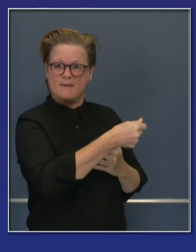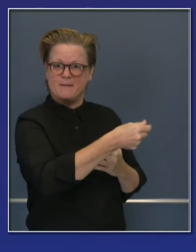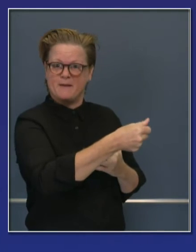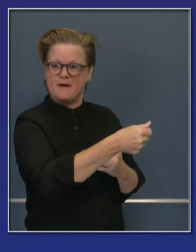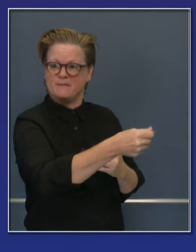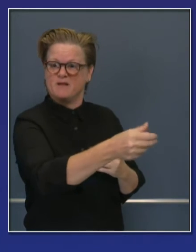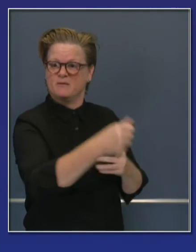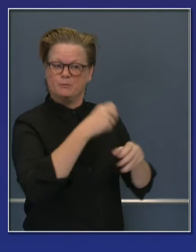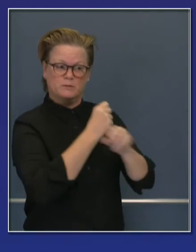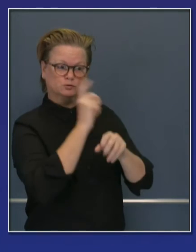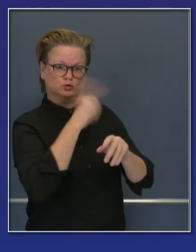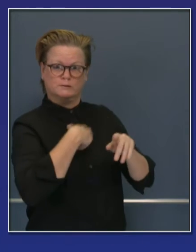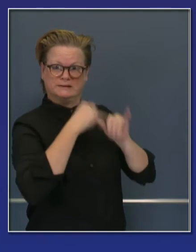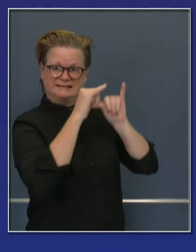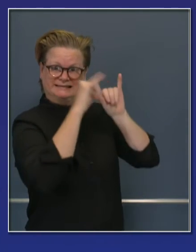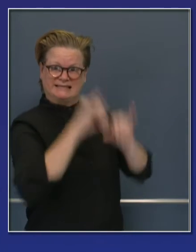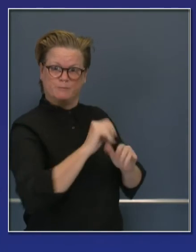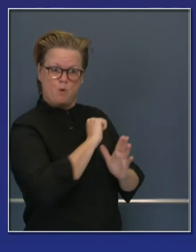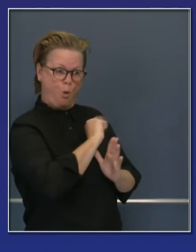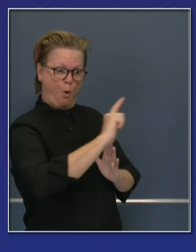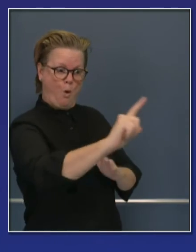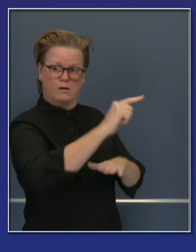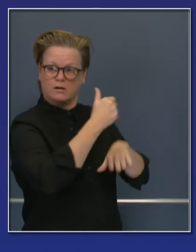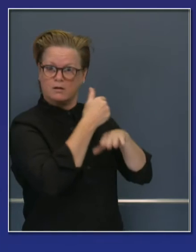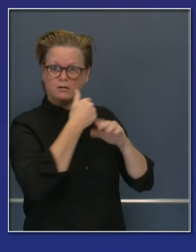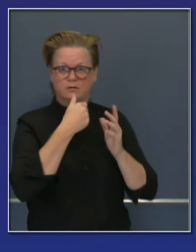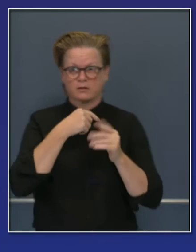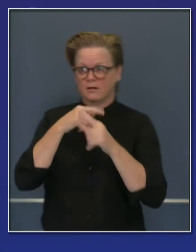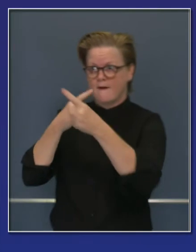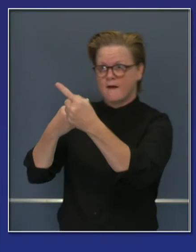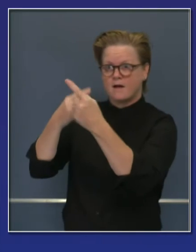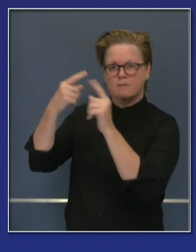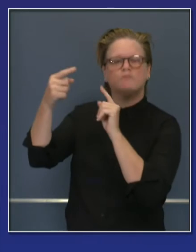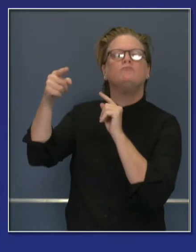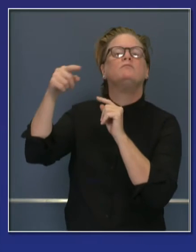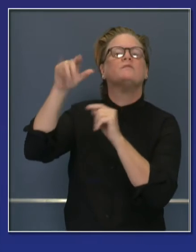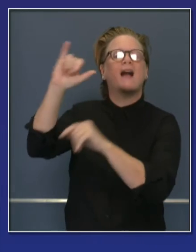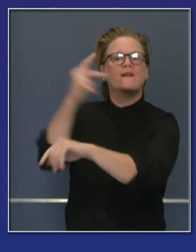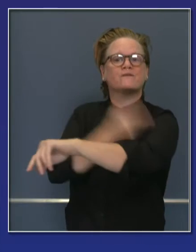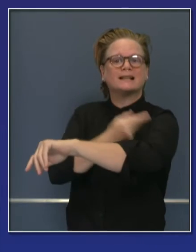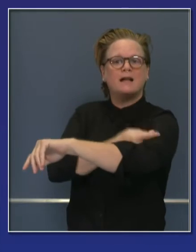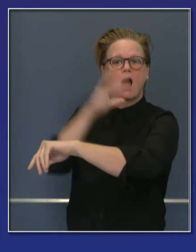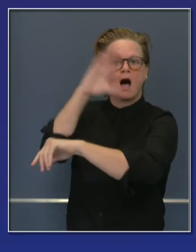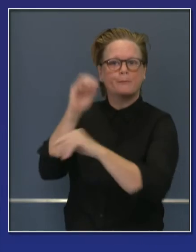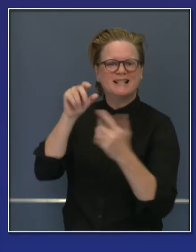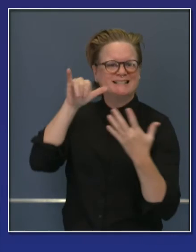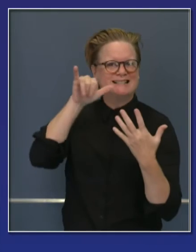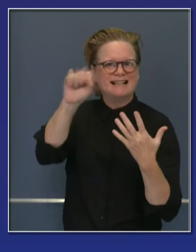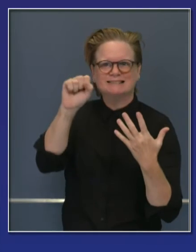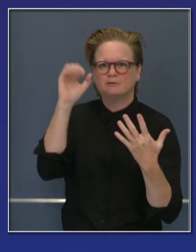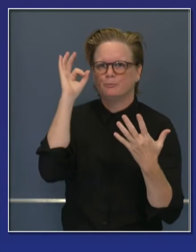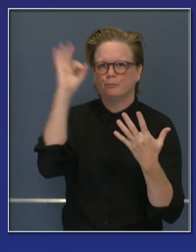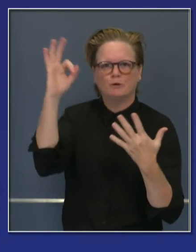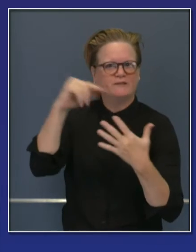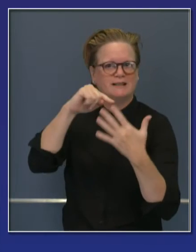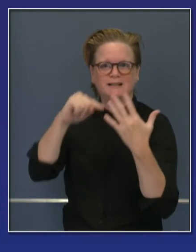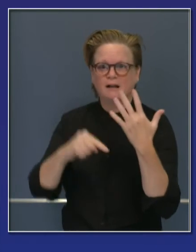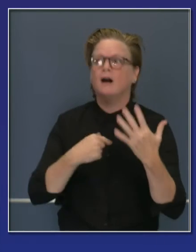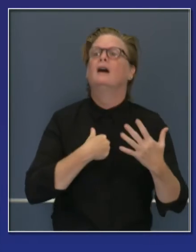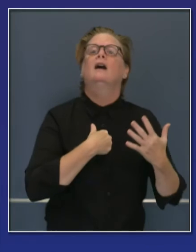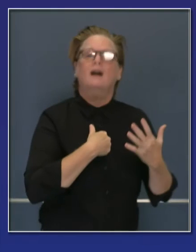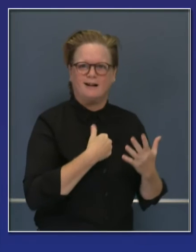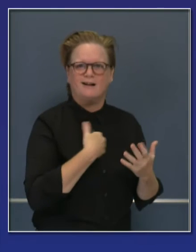unique vaccine as a state backup plan, and then 61 smaller freezers that we will pre-distribute.